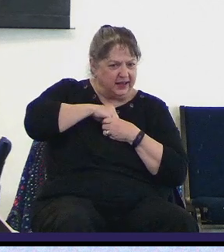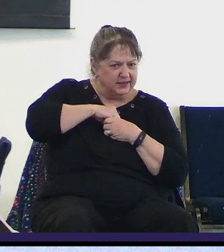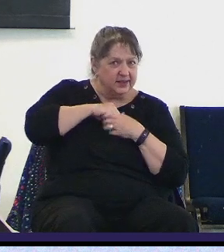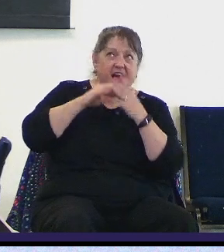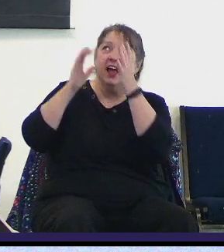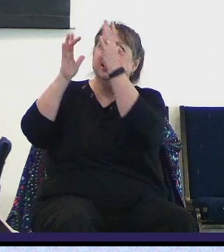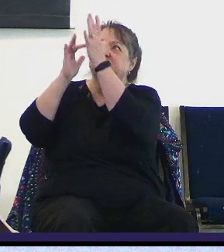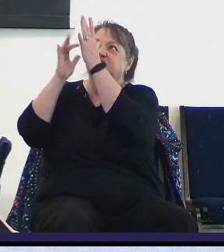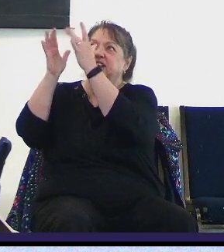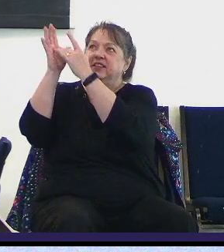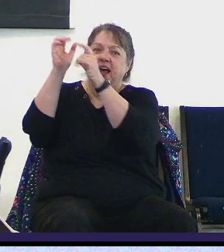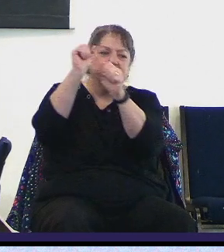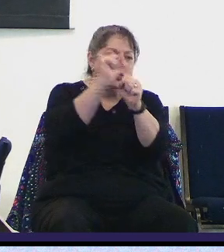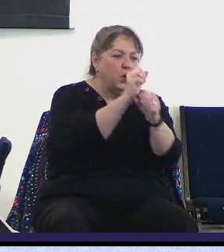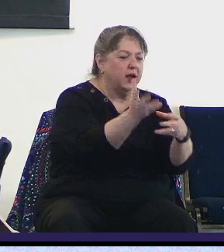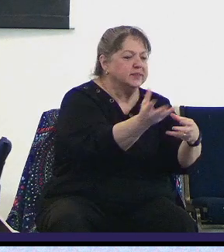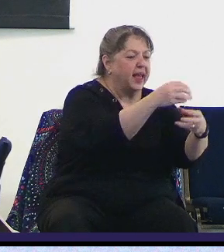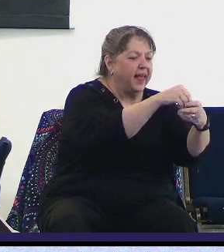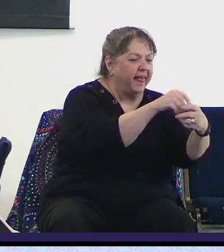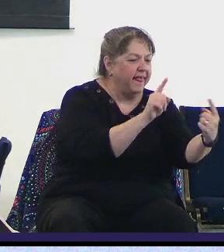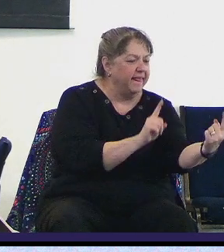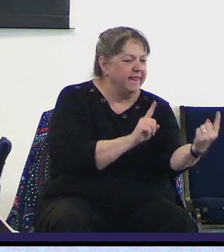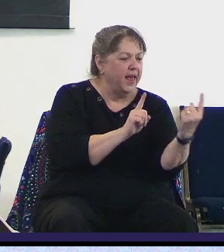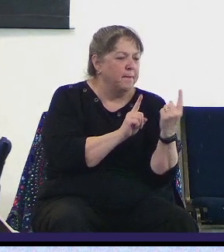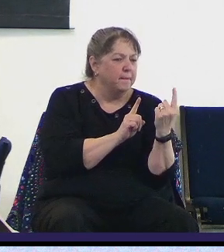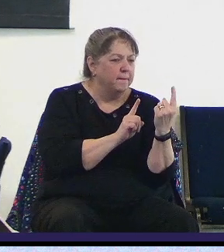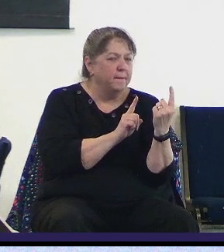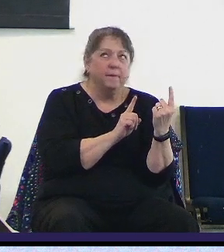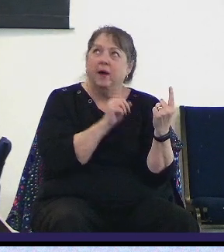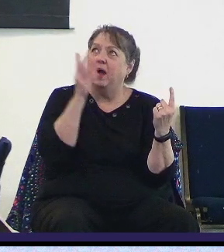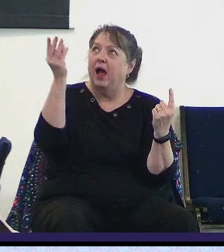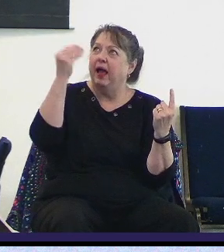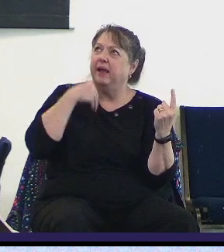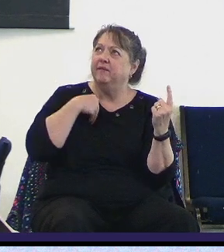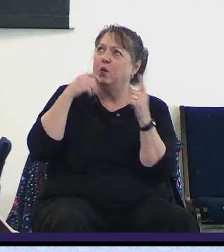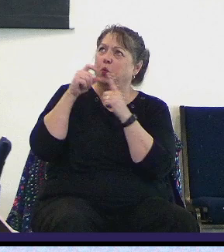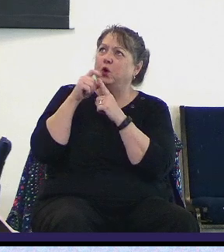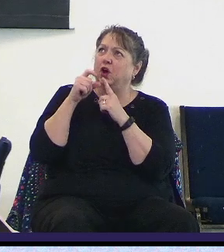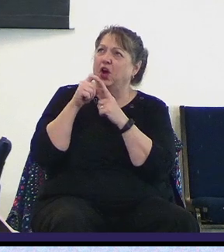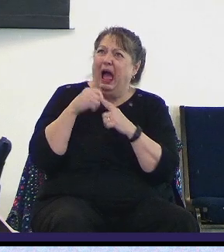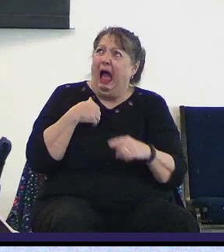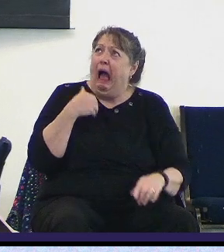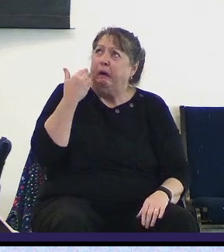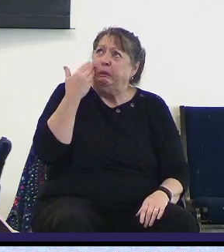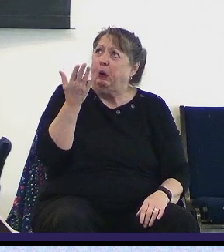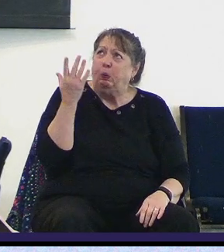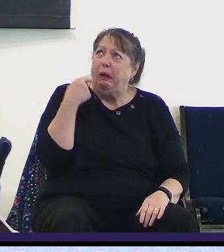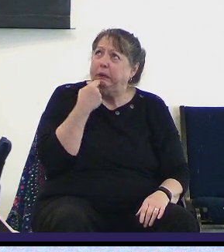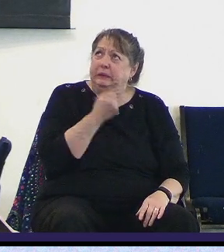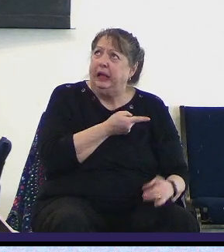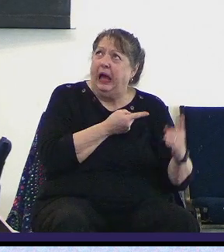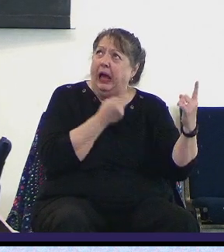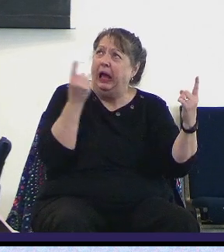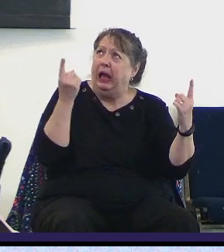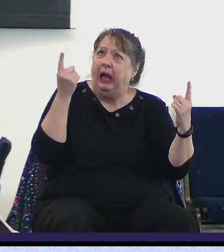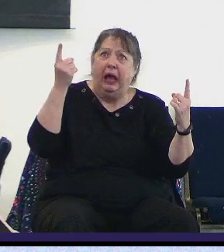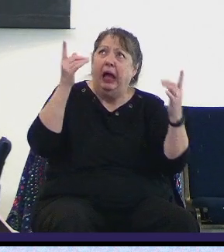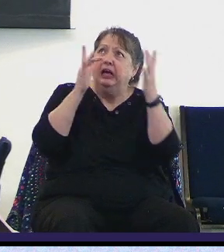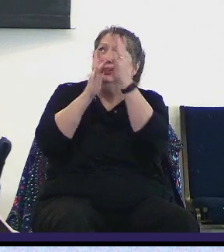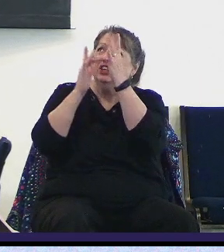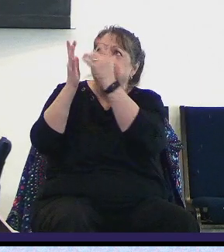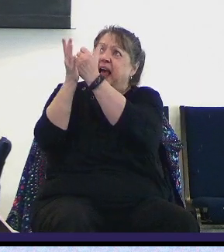with. He gives us the words. I've had people say to me, I didn't know what in the world I said to